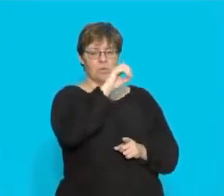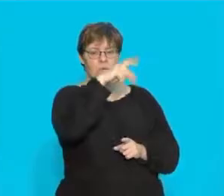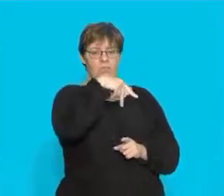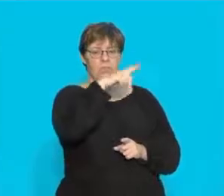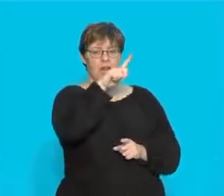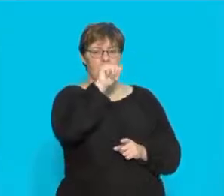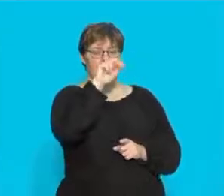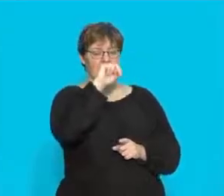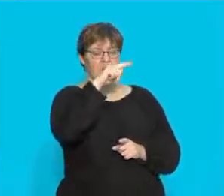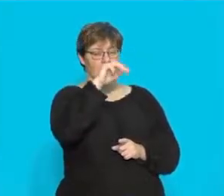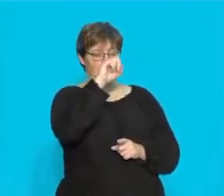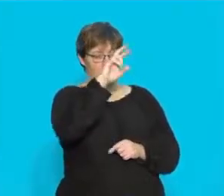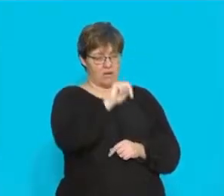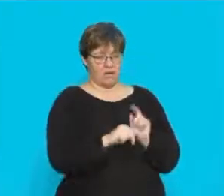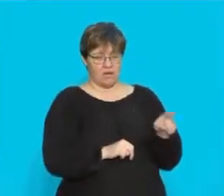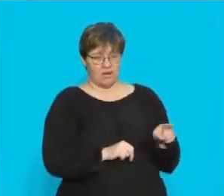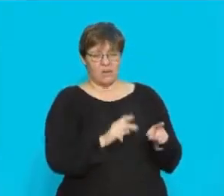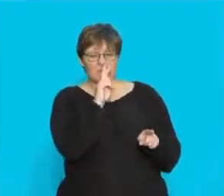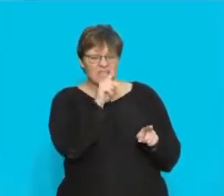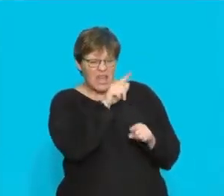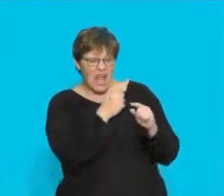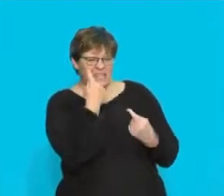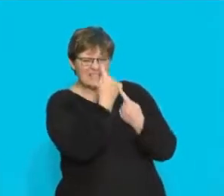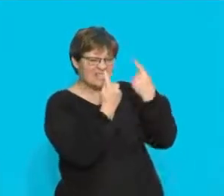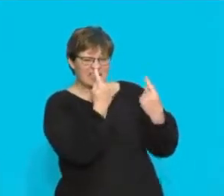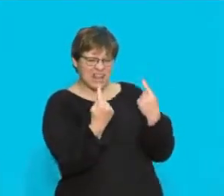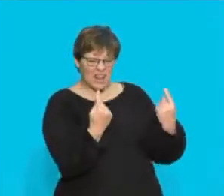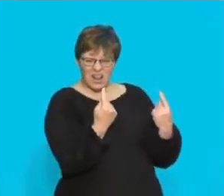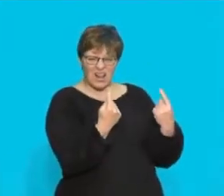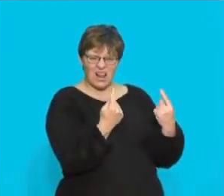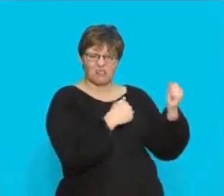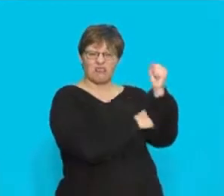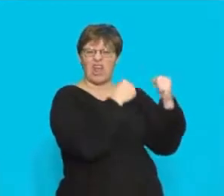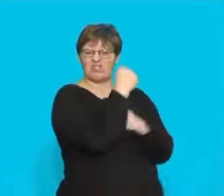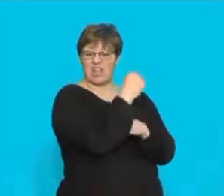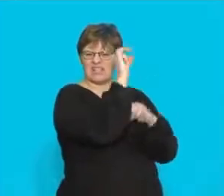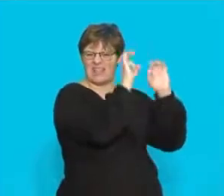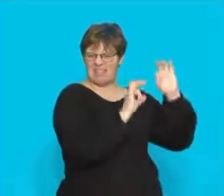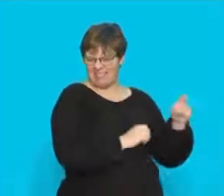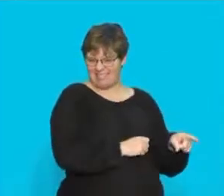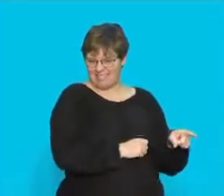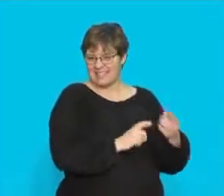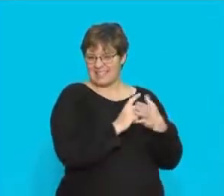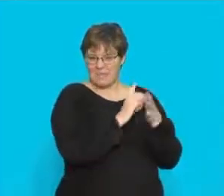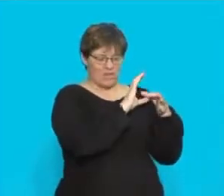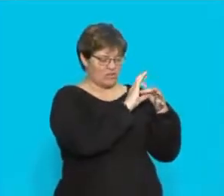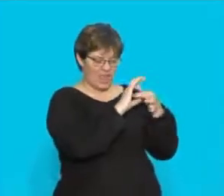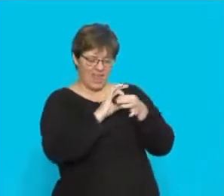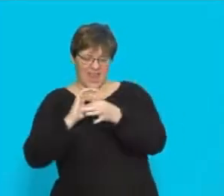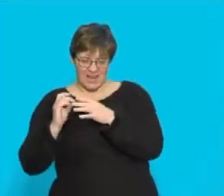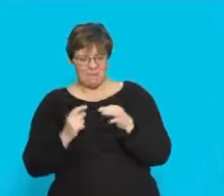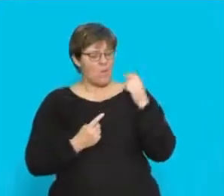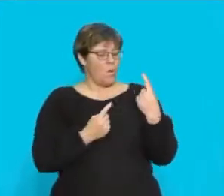here, they are all these unicellular structures. Even those chains, they are all unicellular